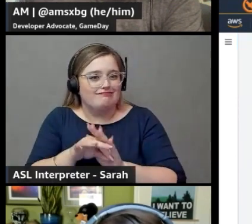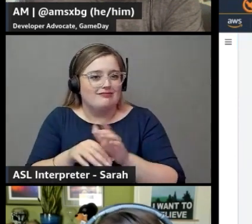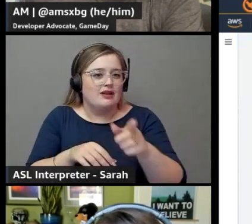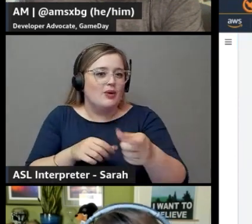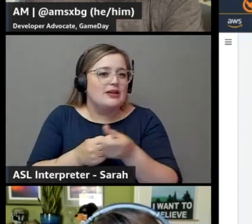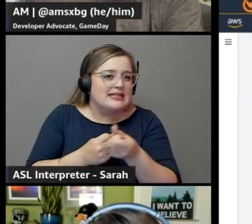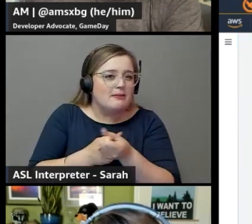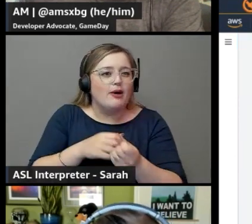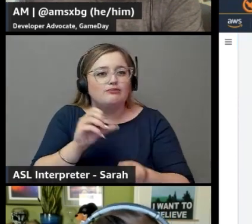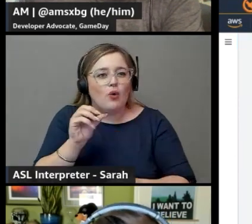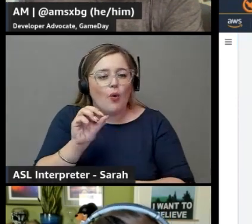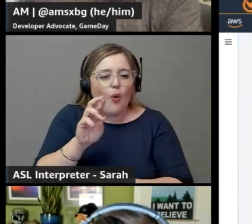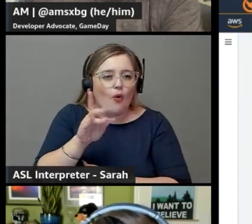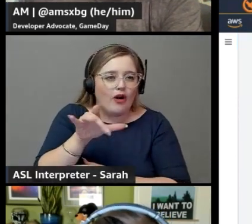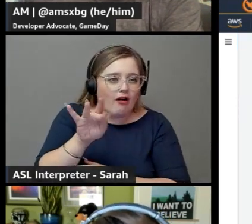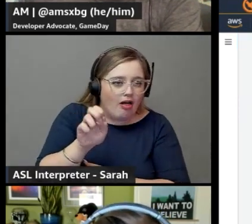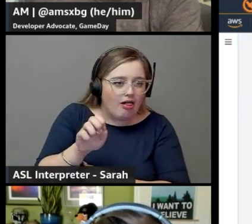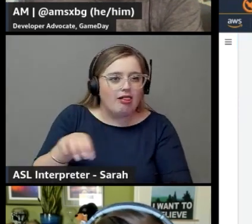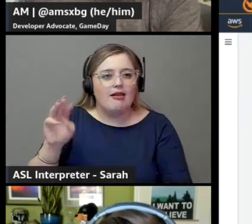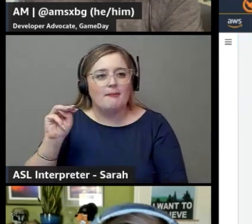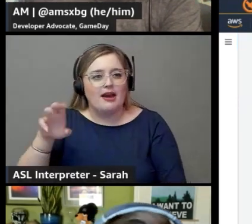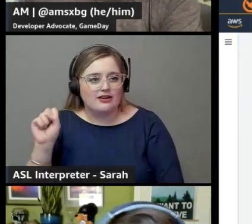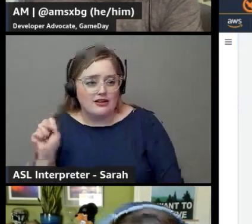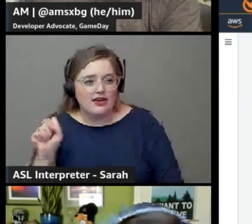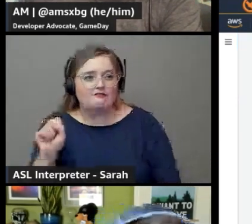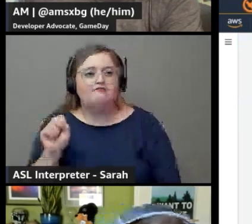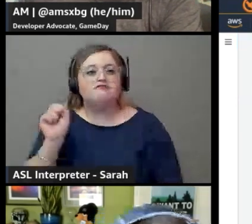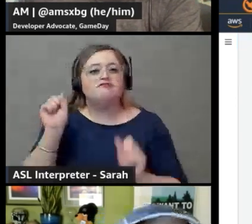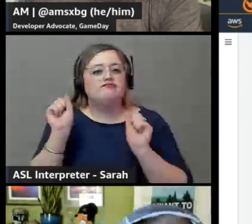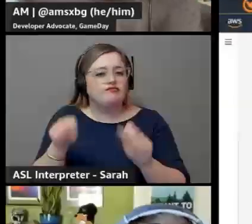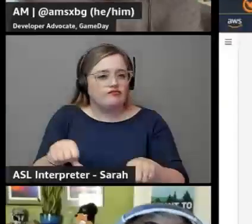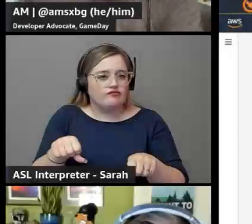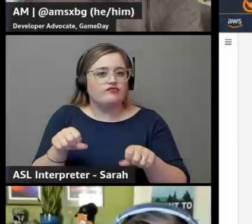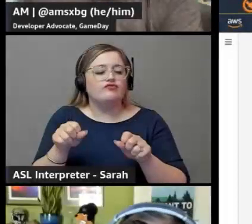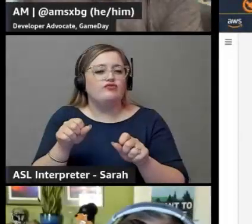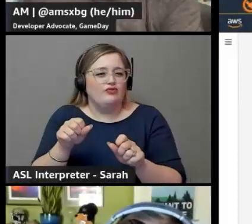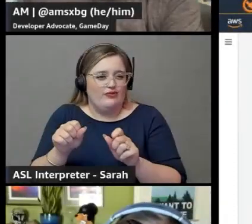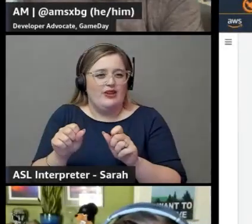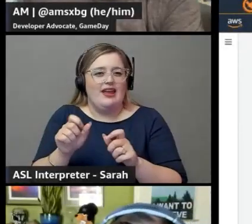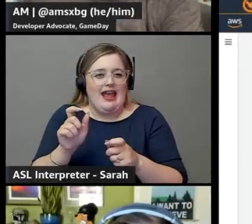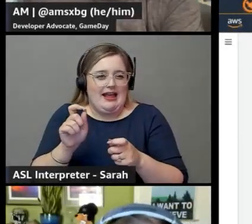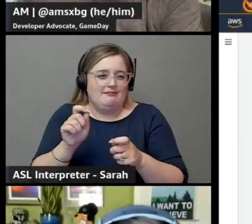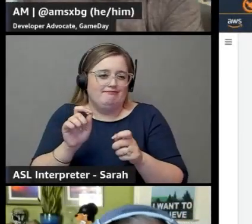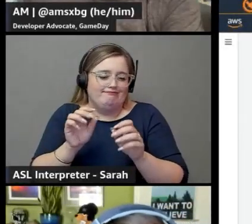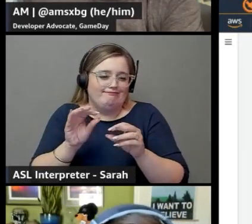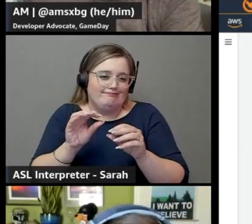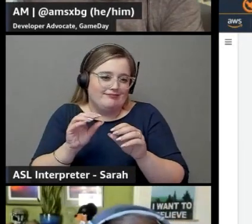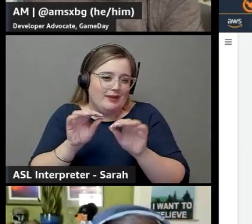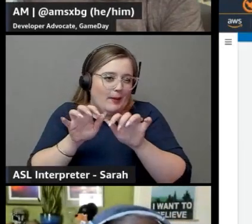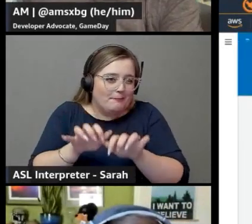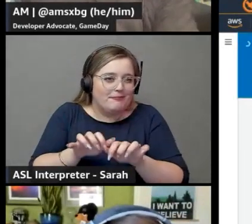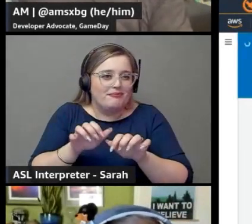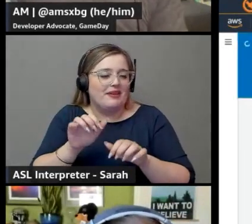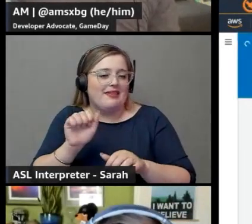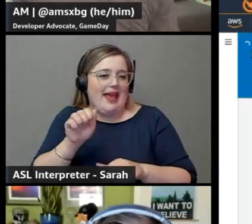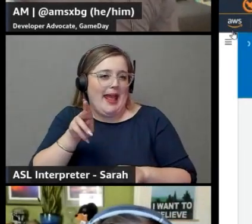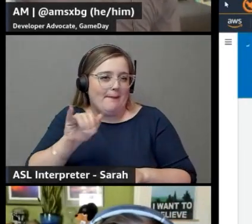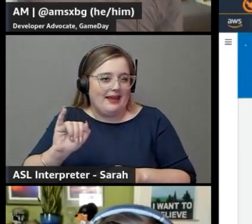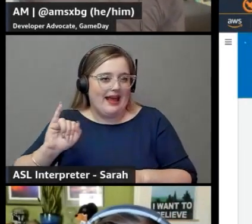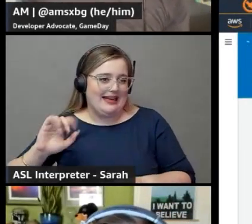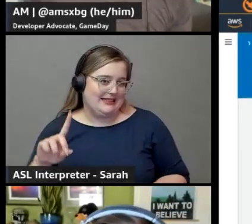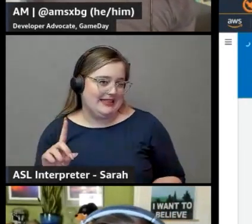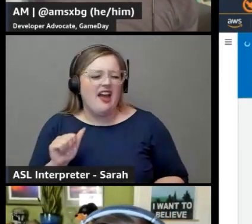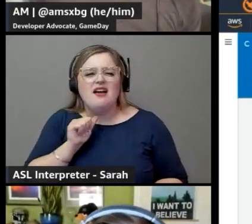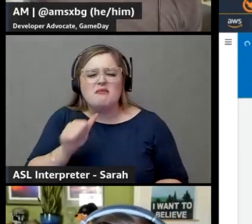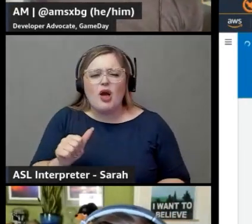and Microsoft, and you'd specify the AMI ID. Like, here's where you'd find it. I won't do that here, but I just wanted